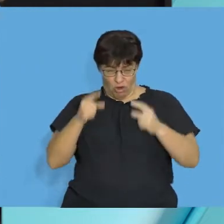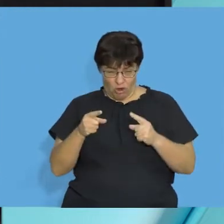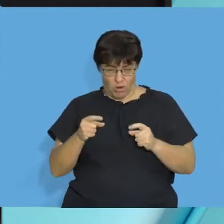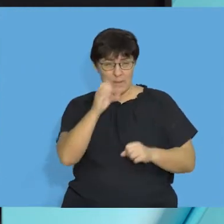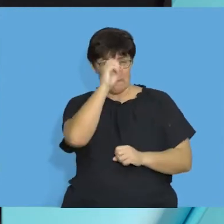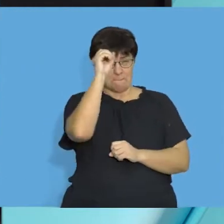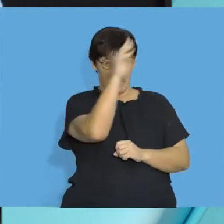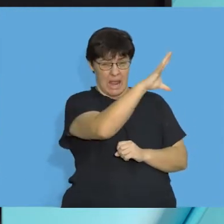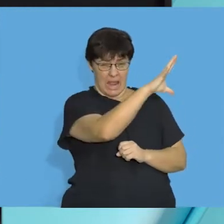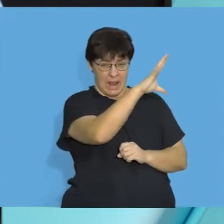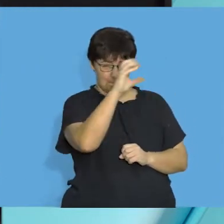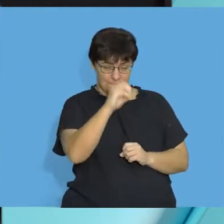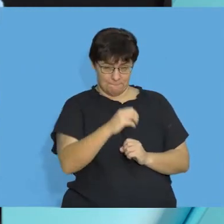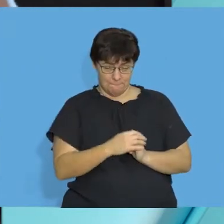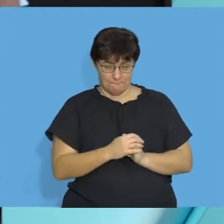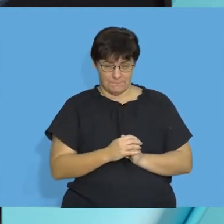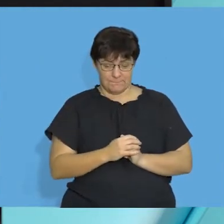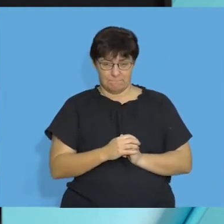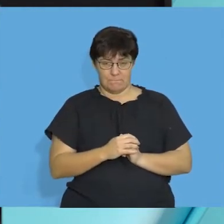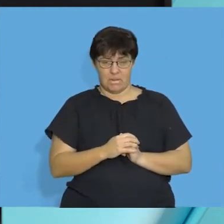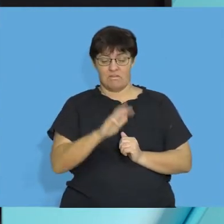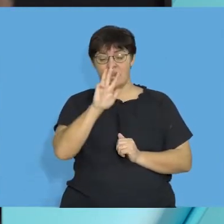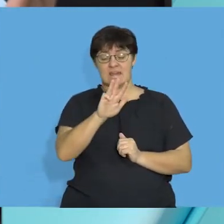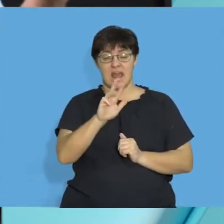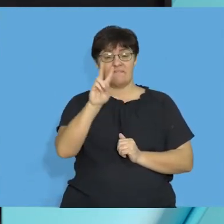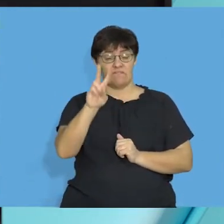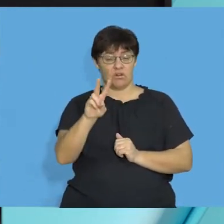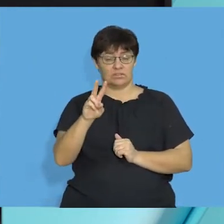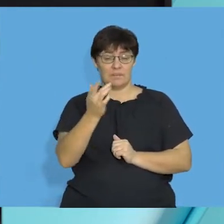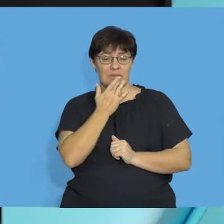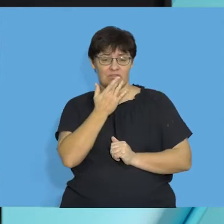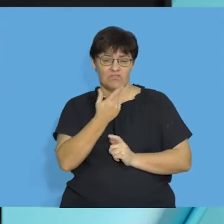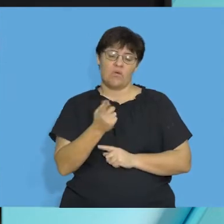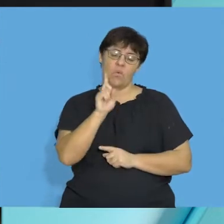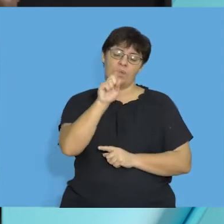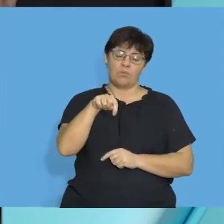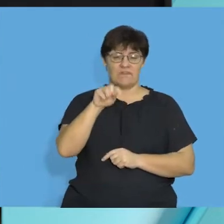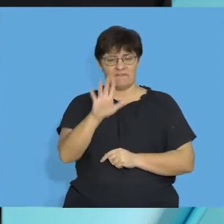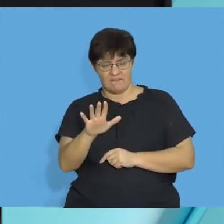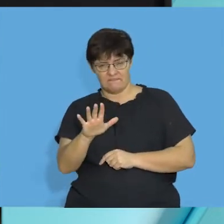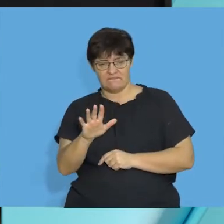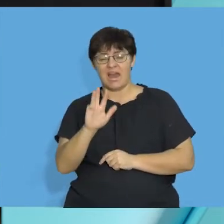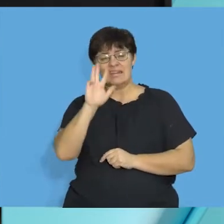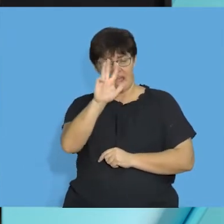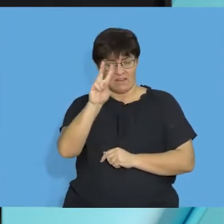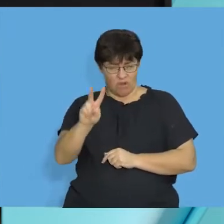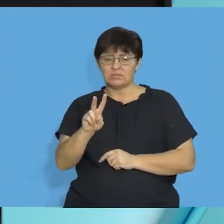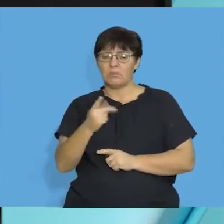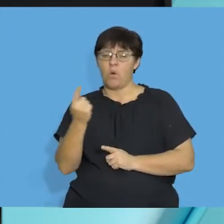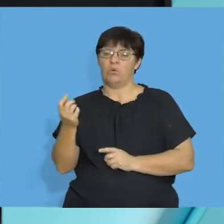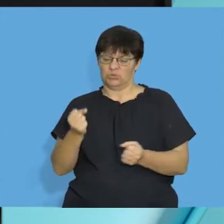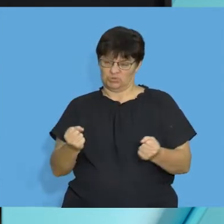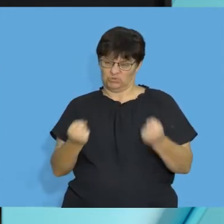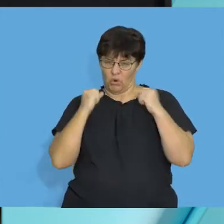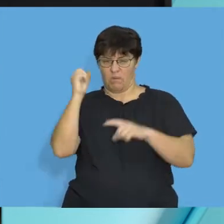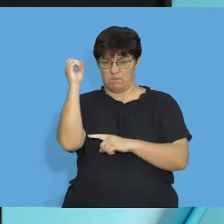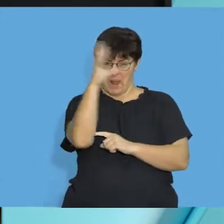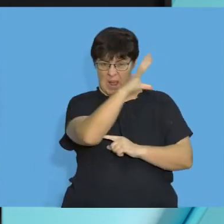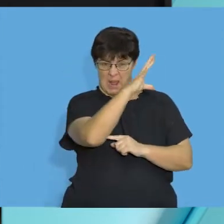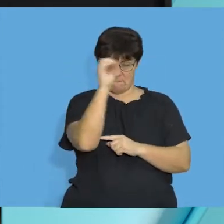know that's the case. If you have a 9-volt battery and you have a 1.5-volt battery, the 9-volt battery is going to give you a much brighter light